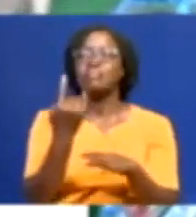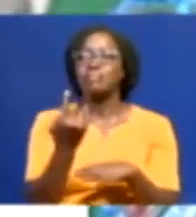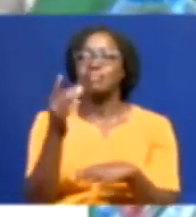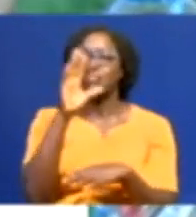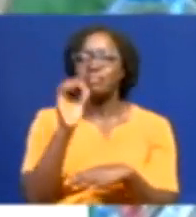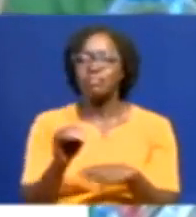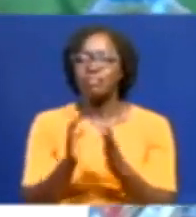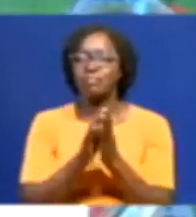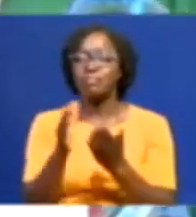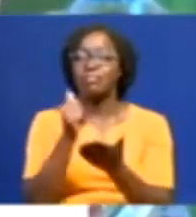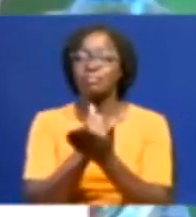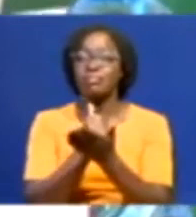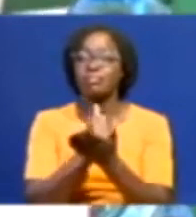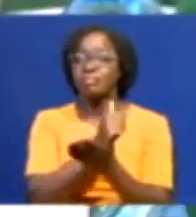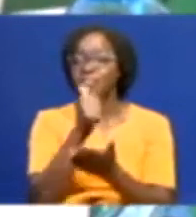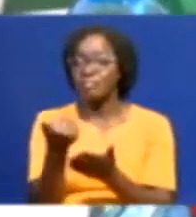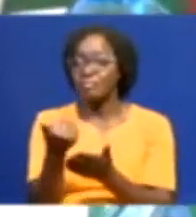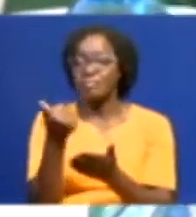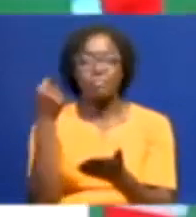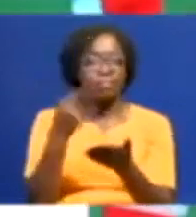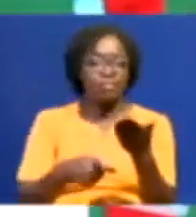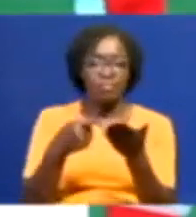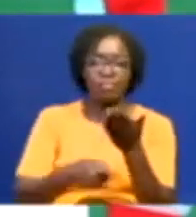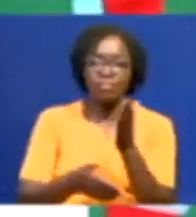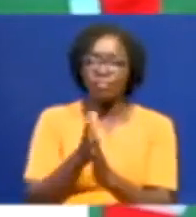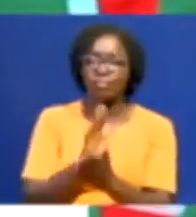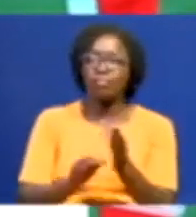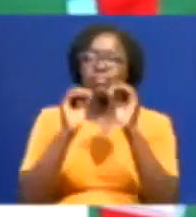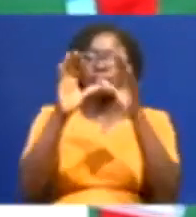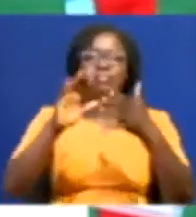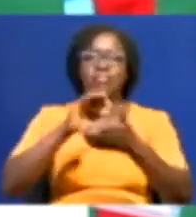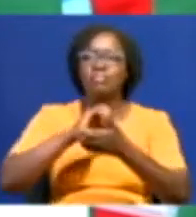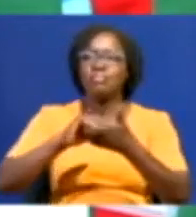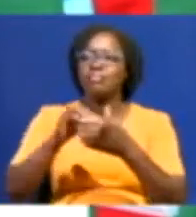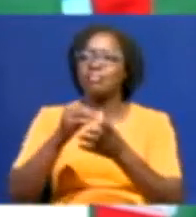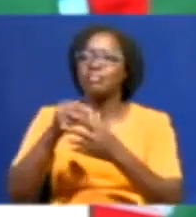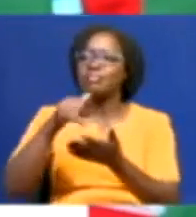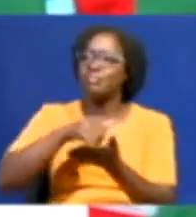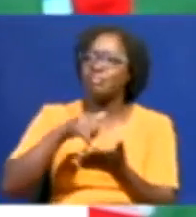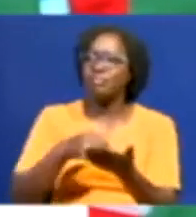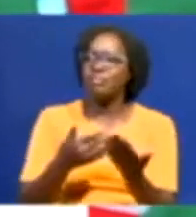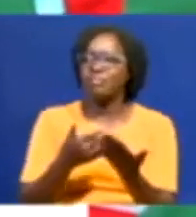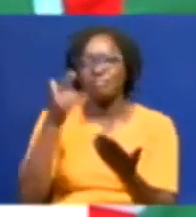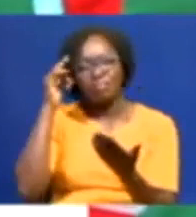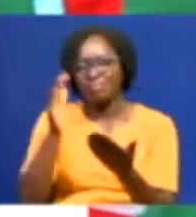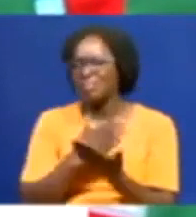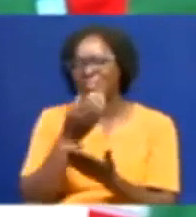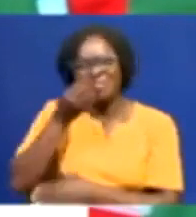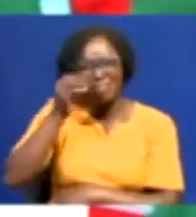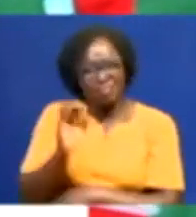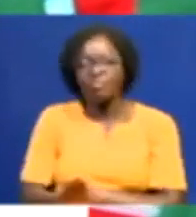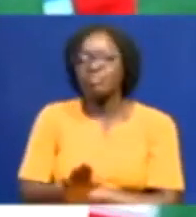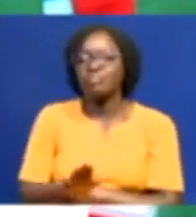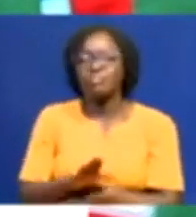employer gives the rest. So now when it comes to deductions without teachers being engaged or involved, I think it is something that we are condemning